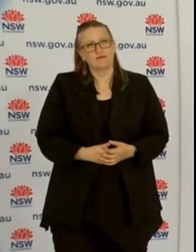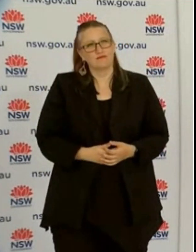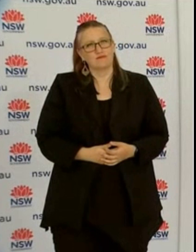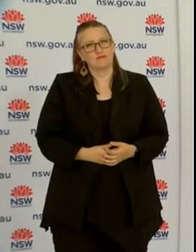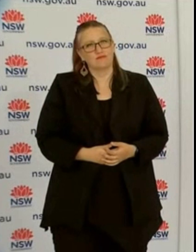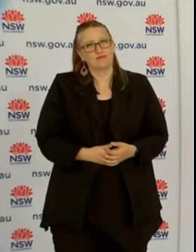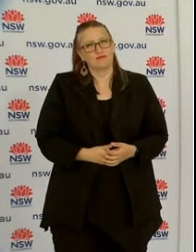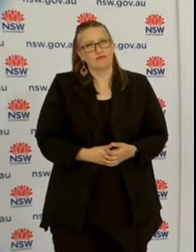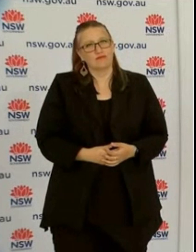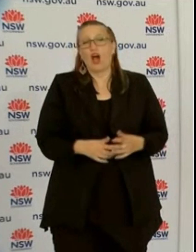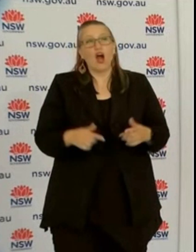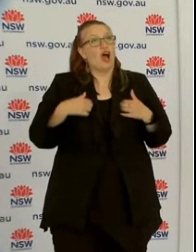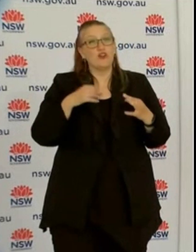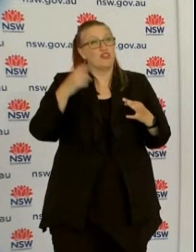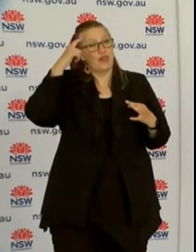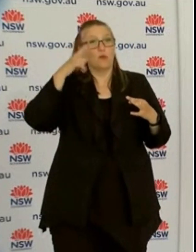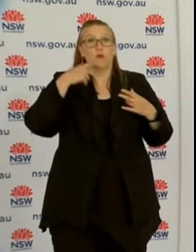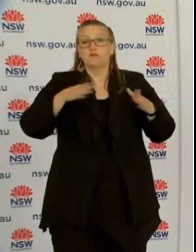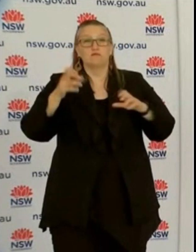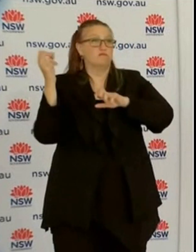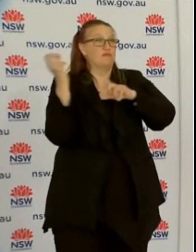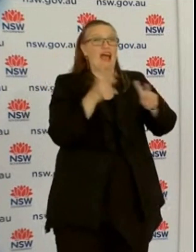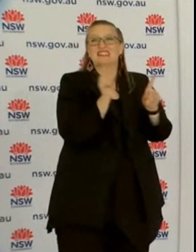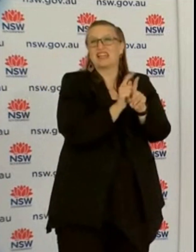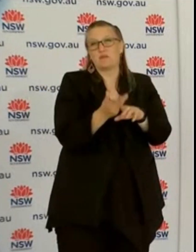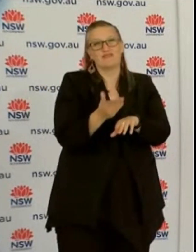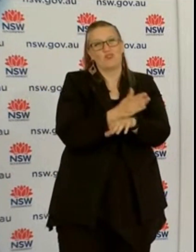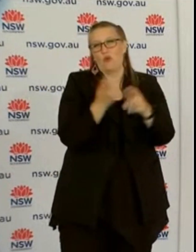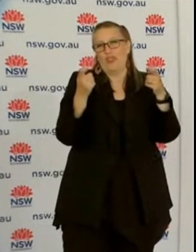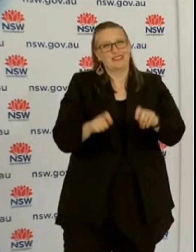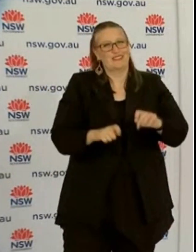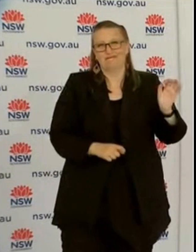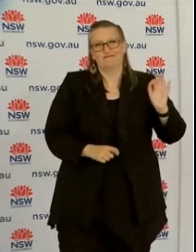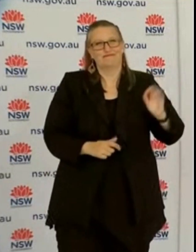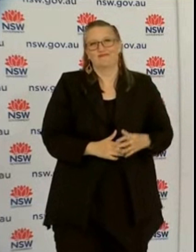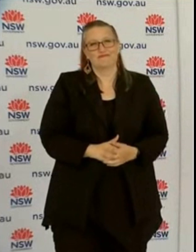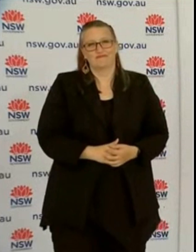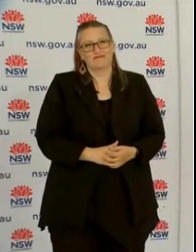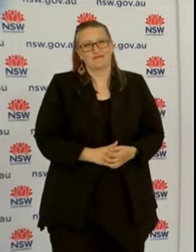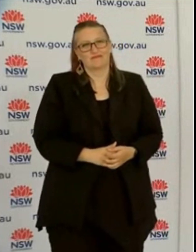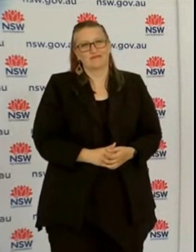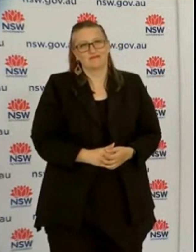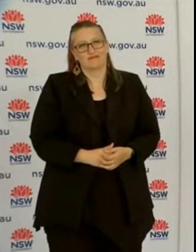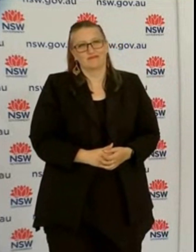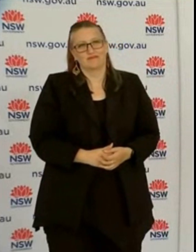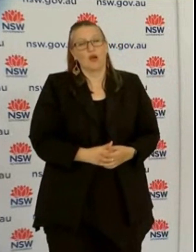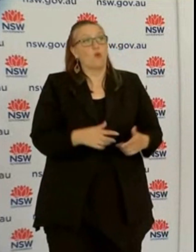do open the regions up, we'll be opening them up to an environment pre-lockdown. I think there's a reality out there that there are a